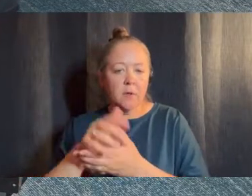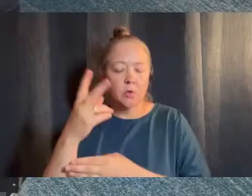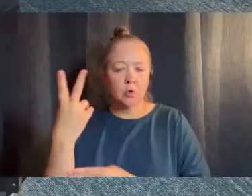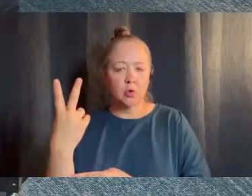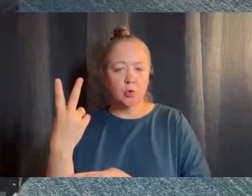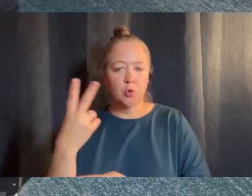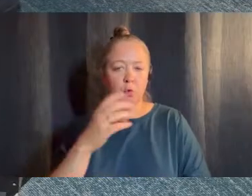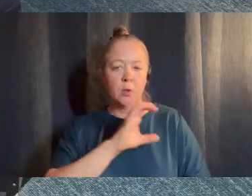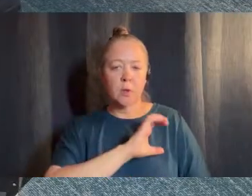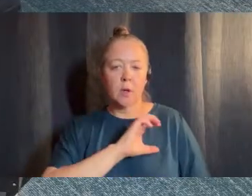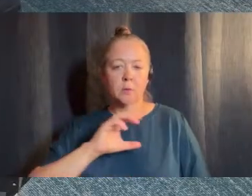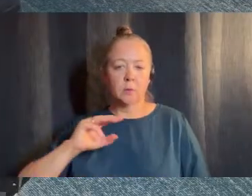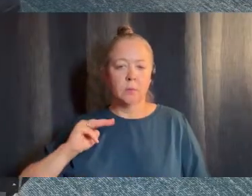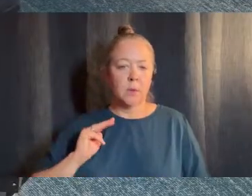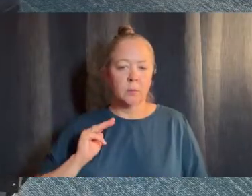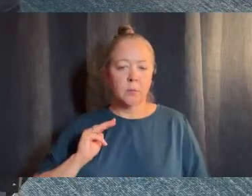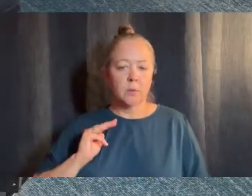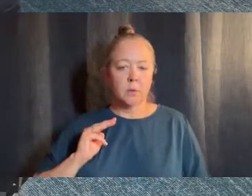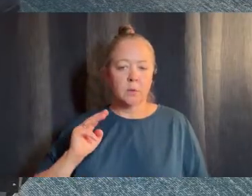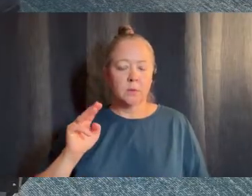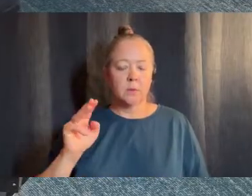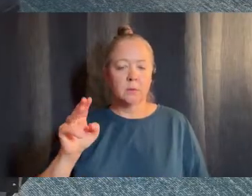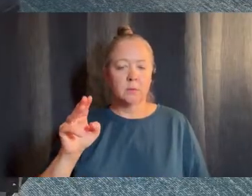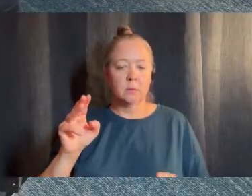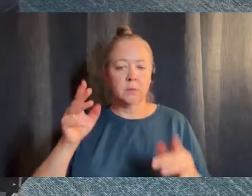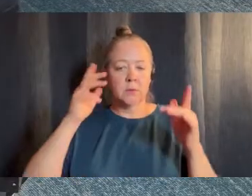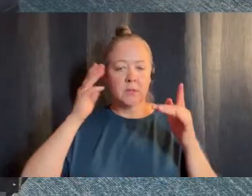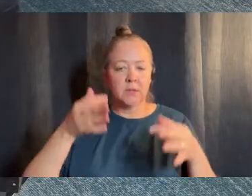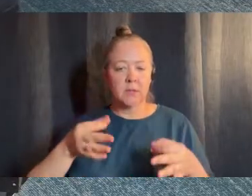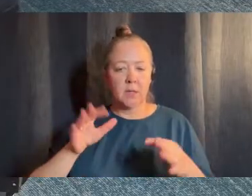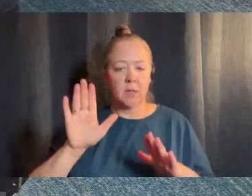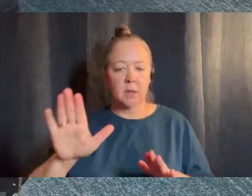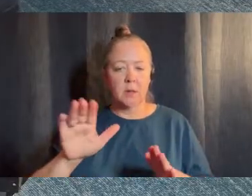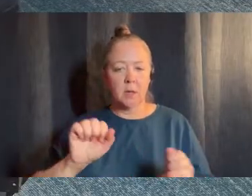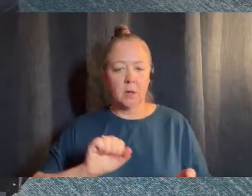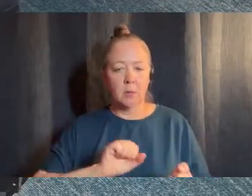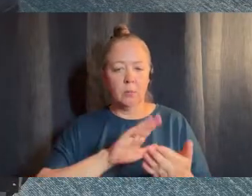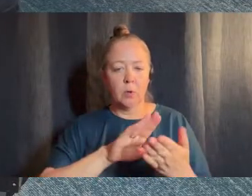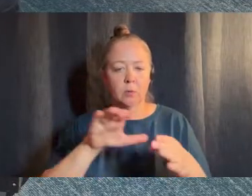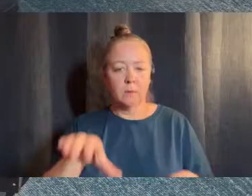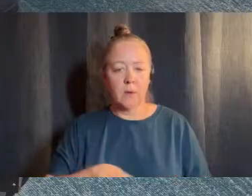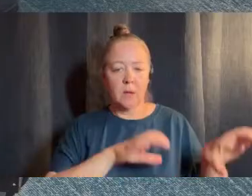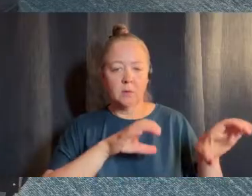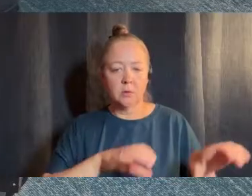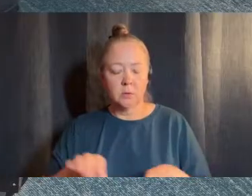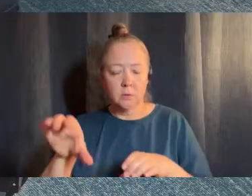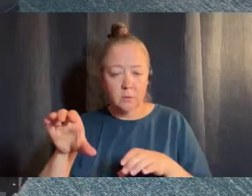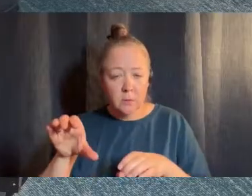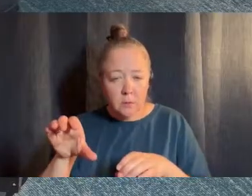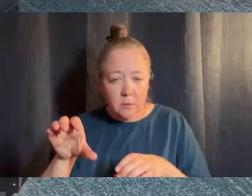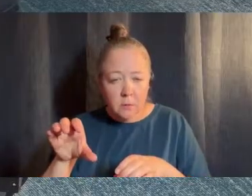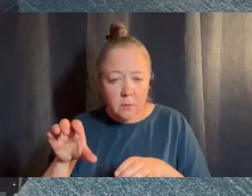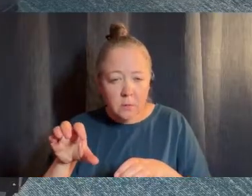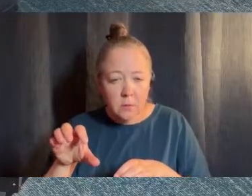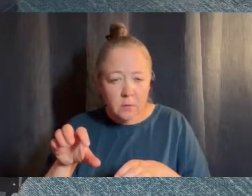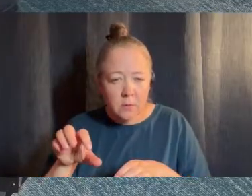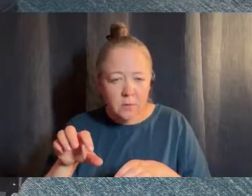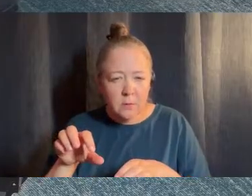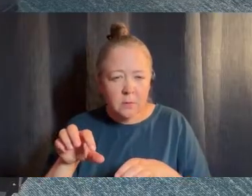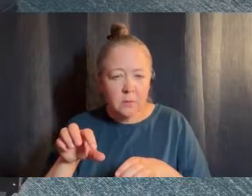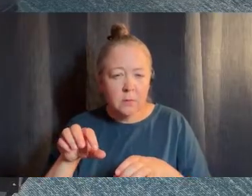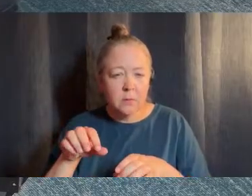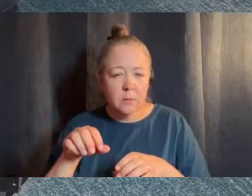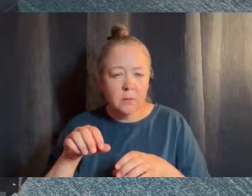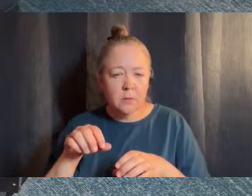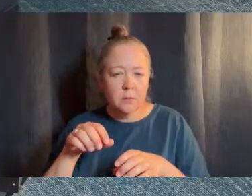action, that they felt very strongly, as do many people in town, about